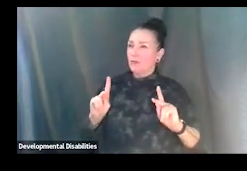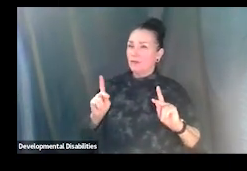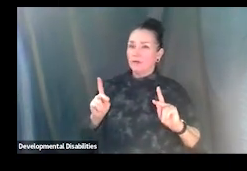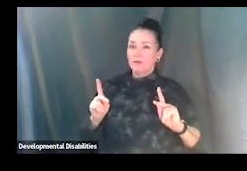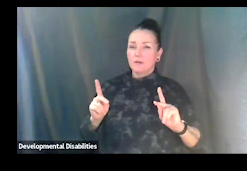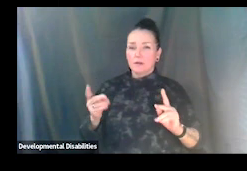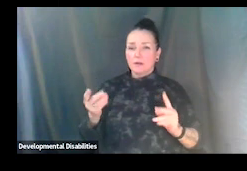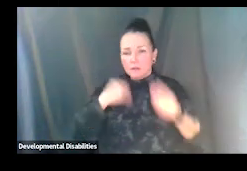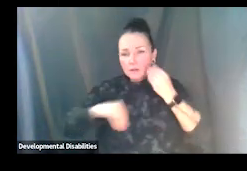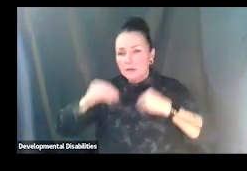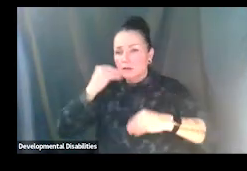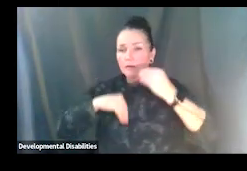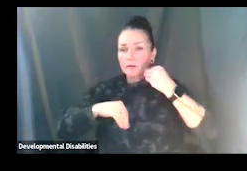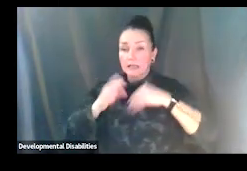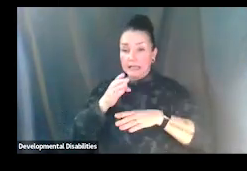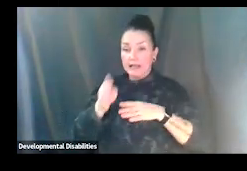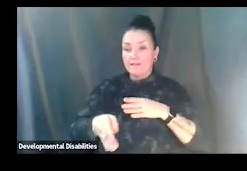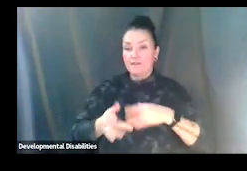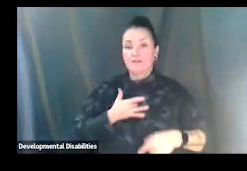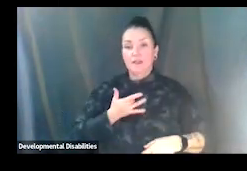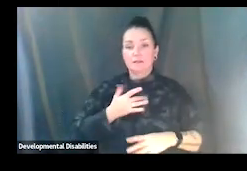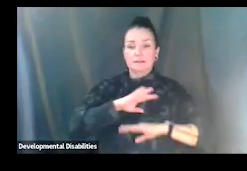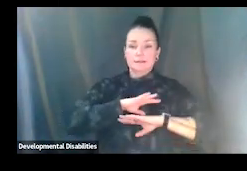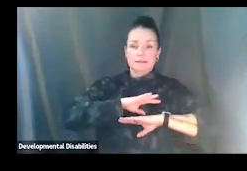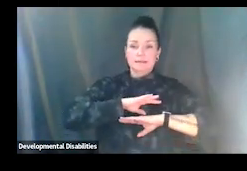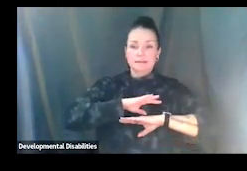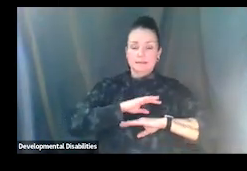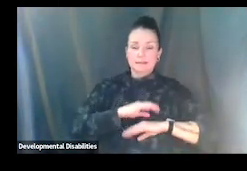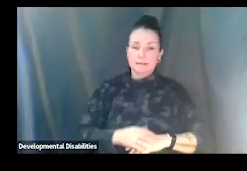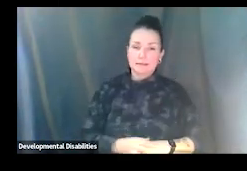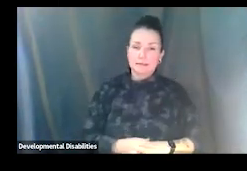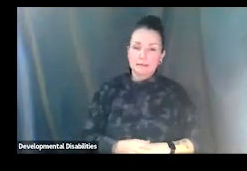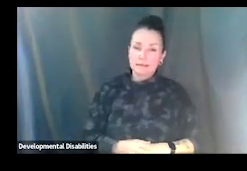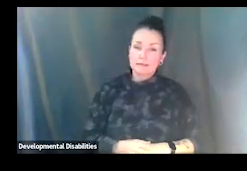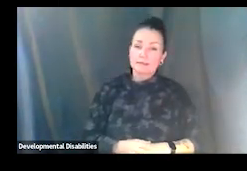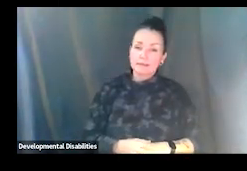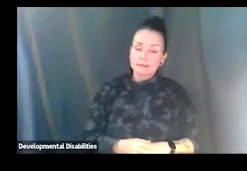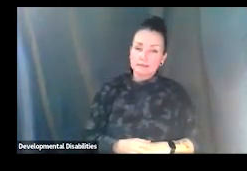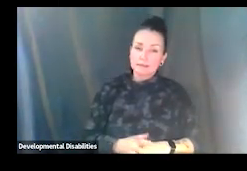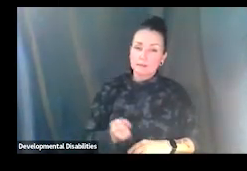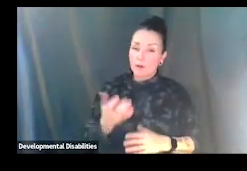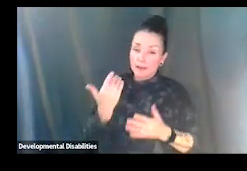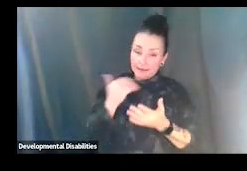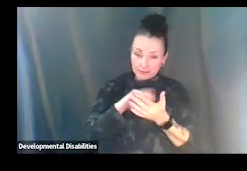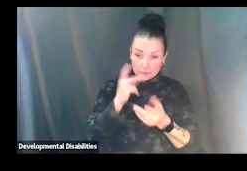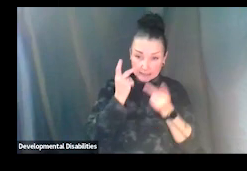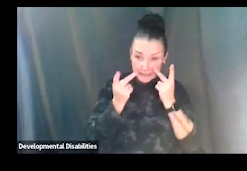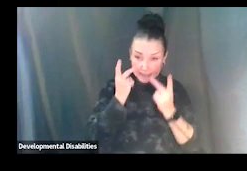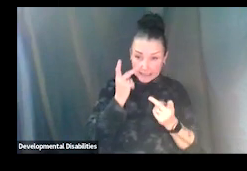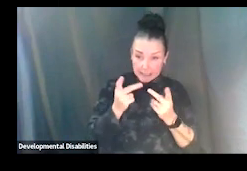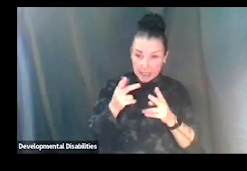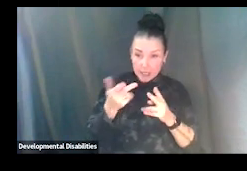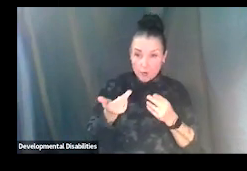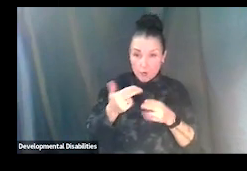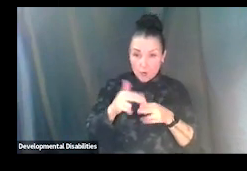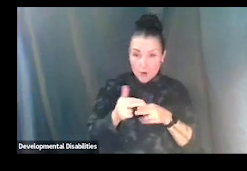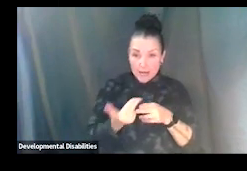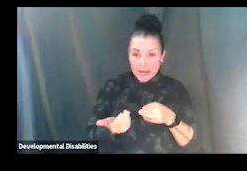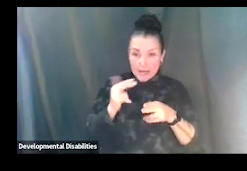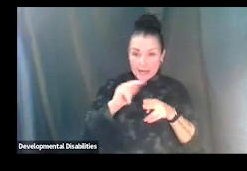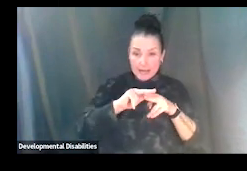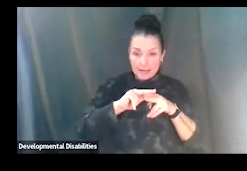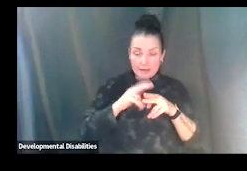8 weeks, people taking risperidone had gained on average about 3 kilograms, whereas people on placebo had gained a little under 1 kilogram. And